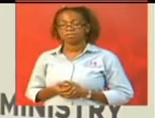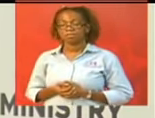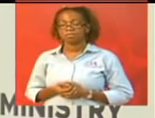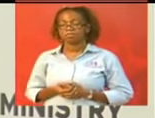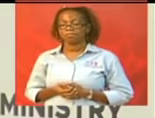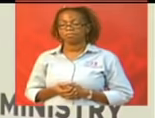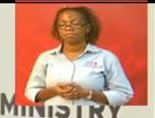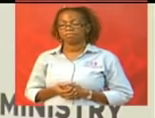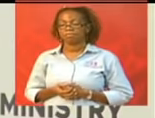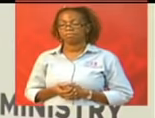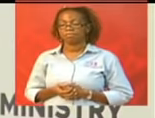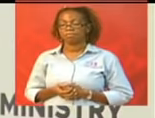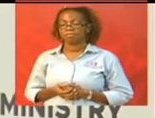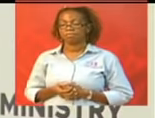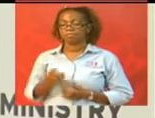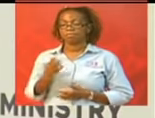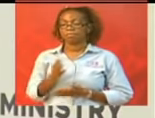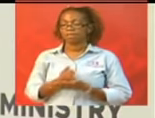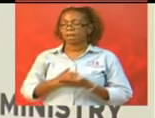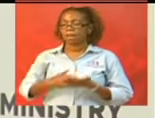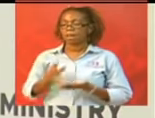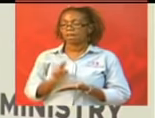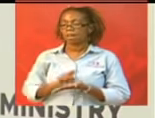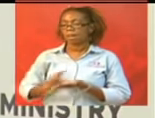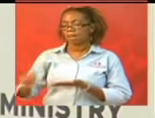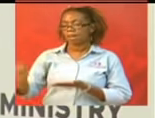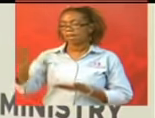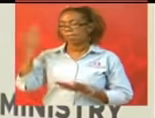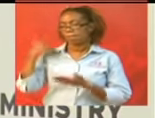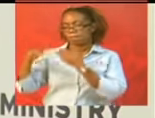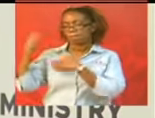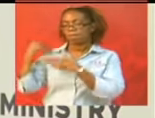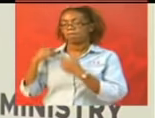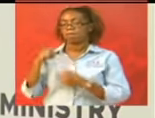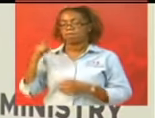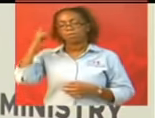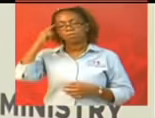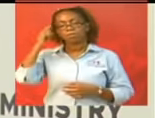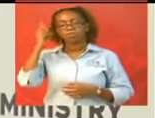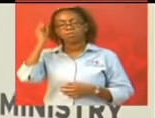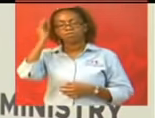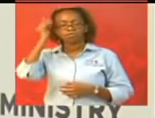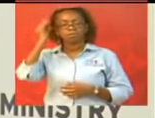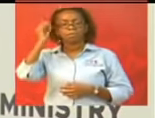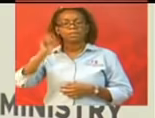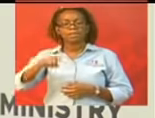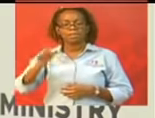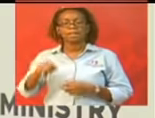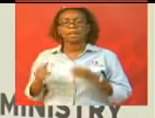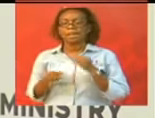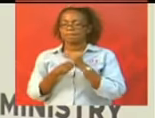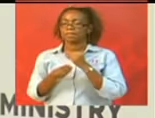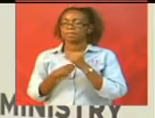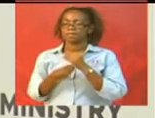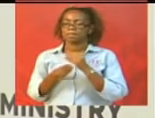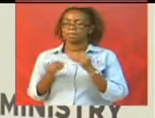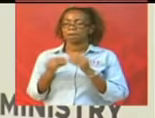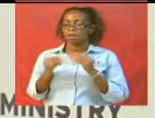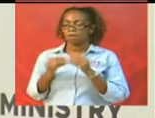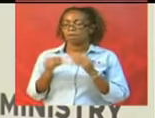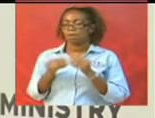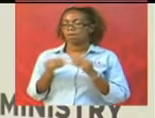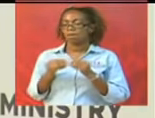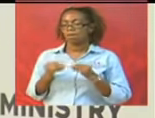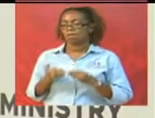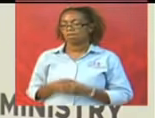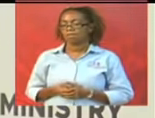weeks ago that we needed to expand by 20% initially. Then we expanded by a further 30%, and we're